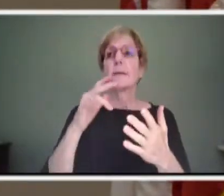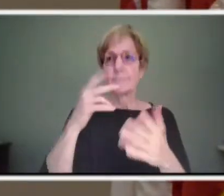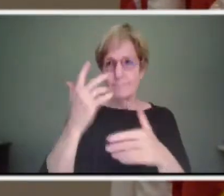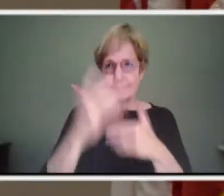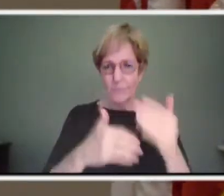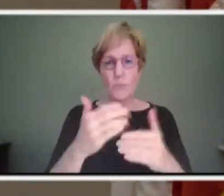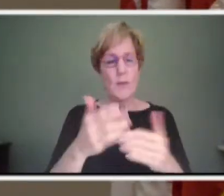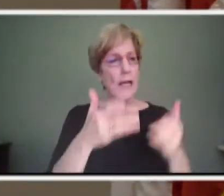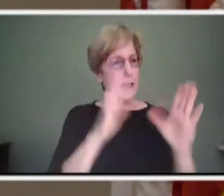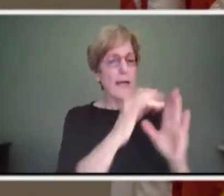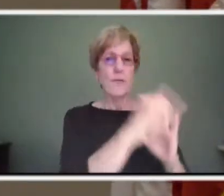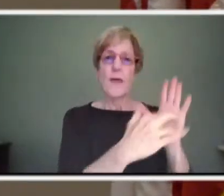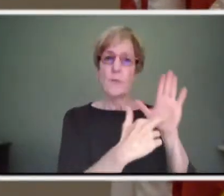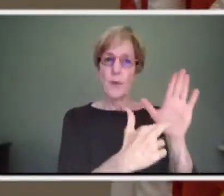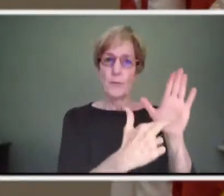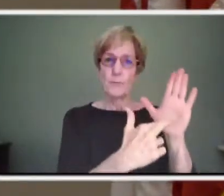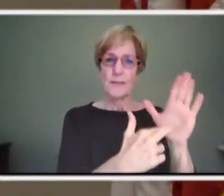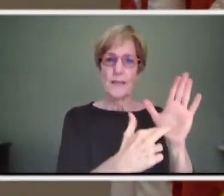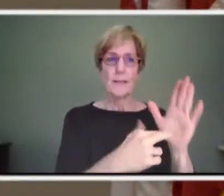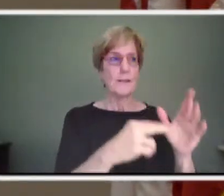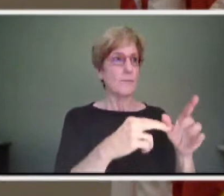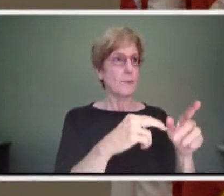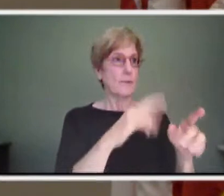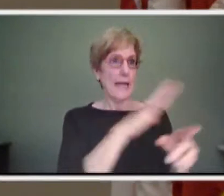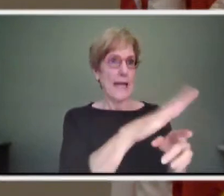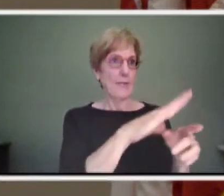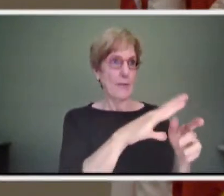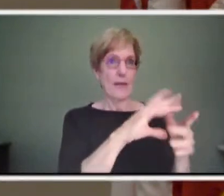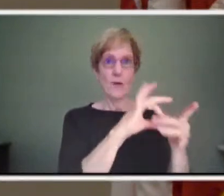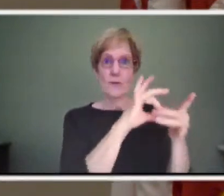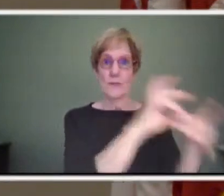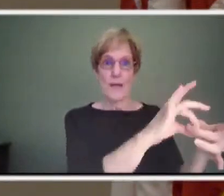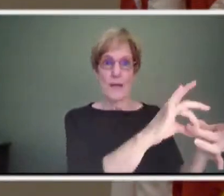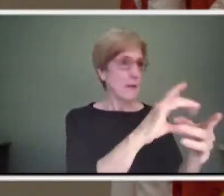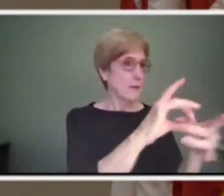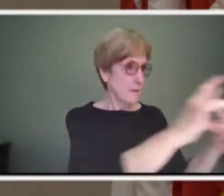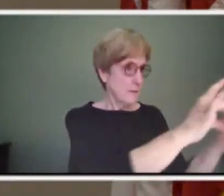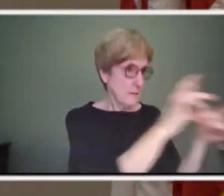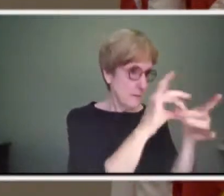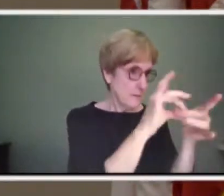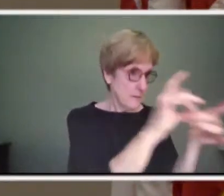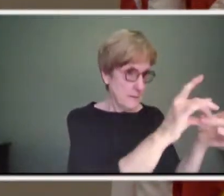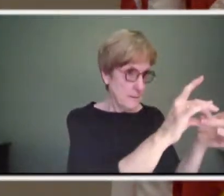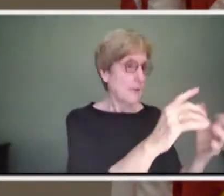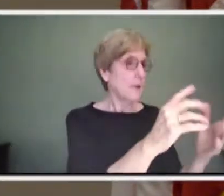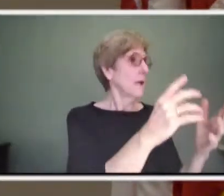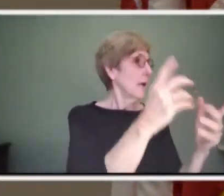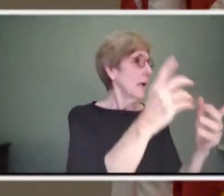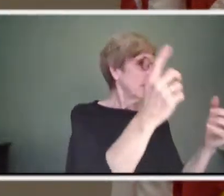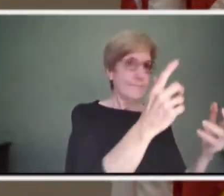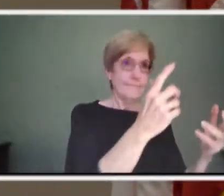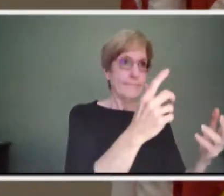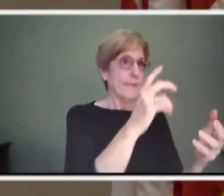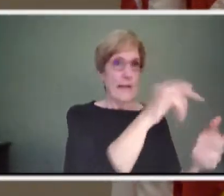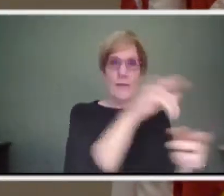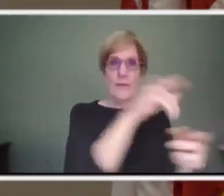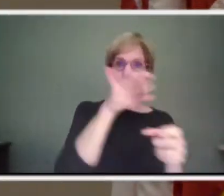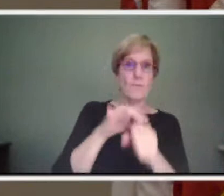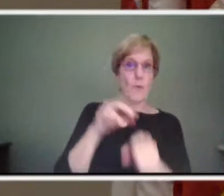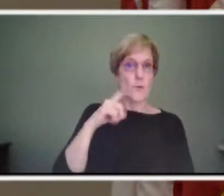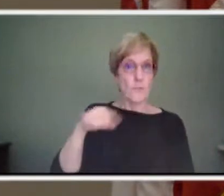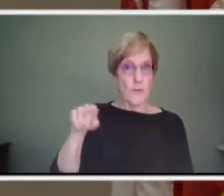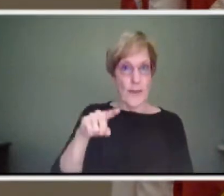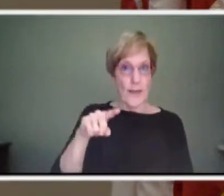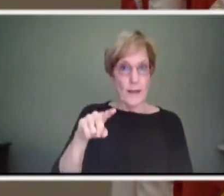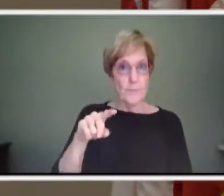district representative and the strong ties that they've built to win election work on your behalf, because that district